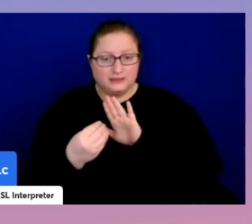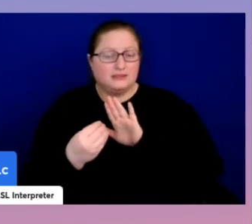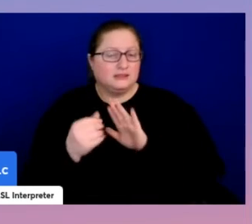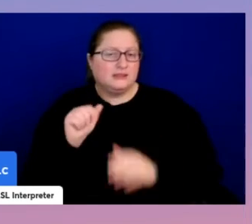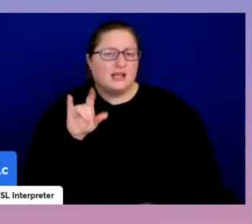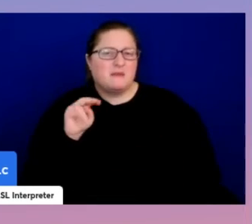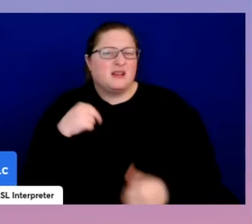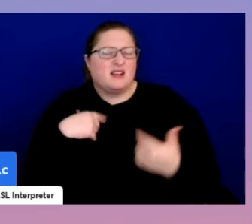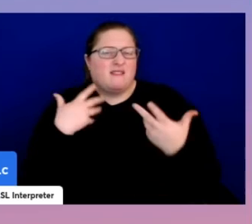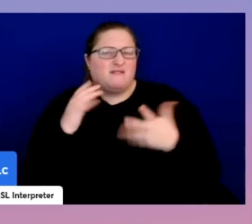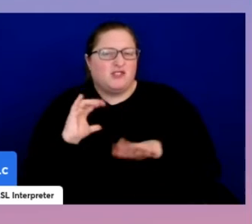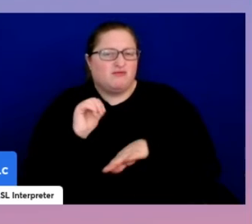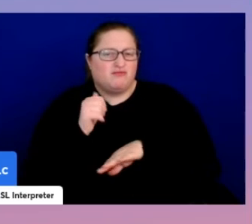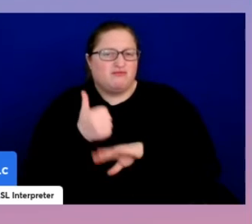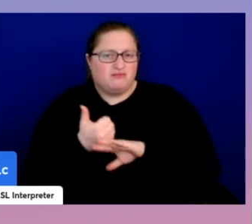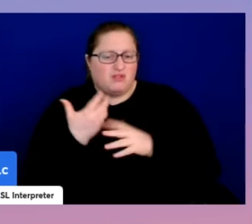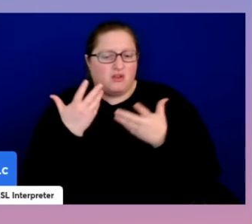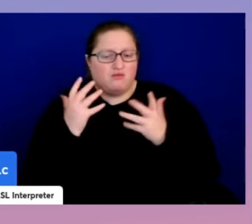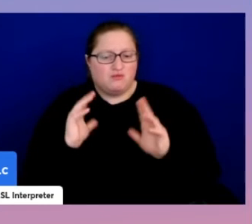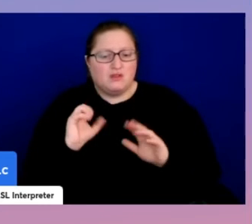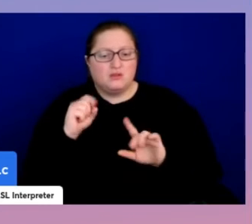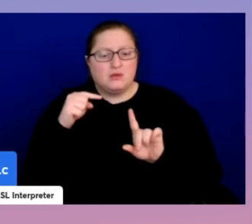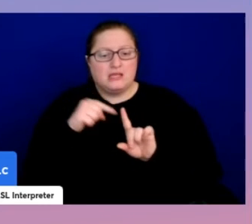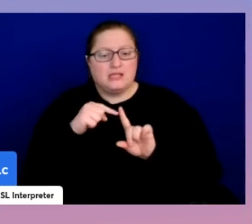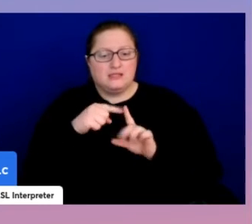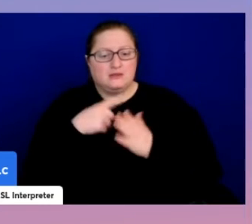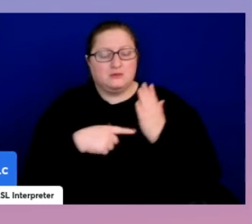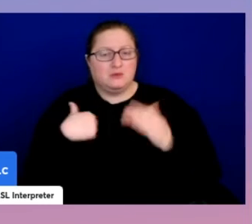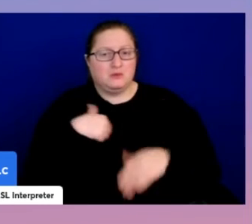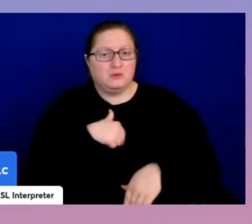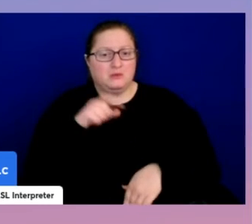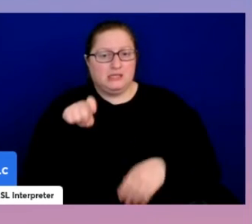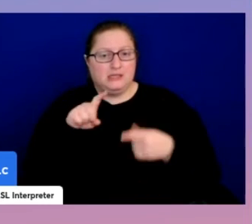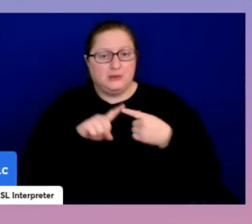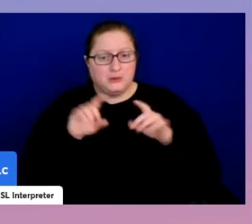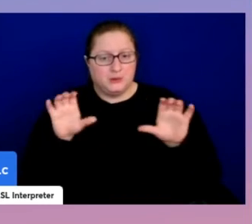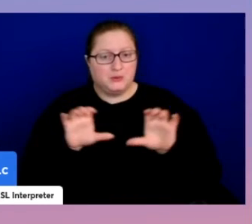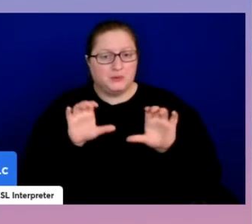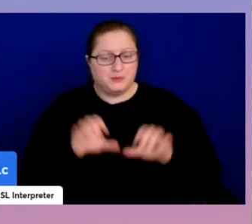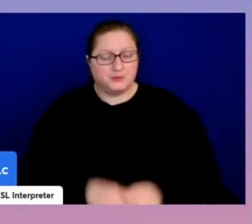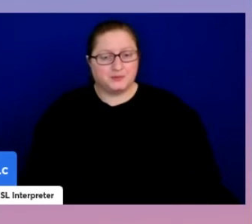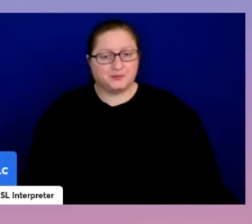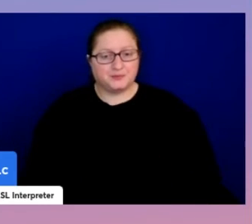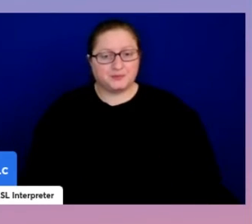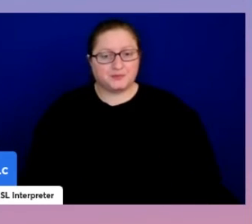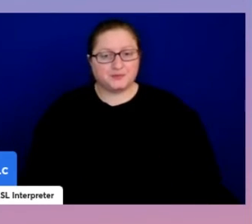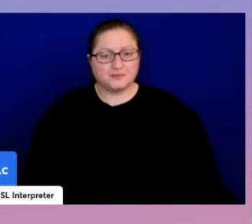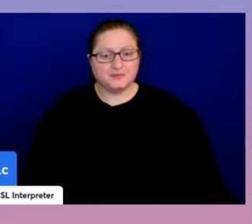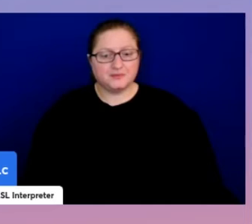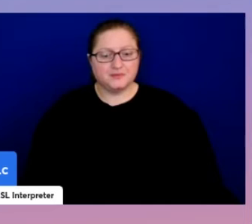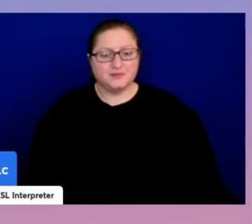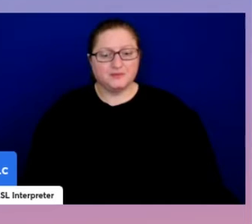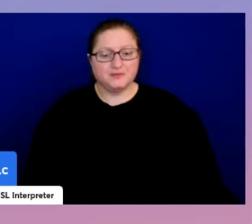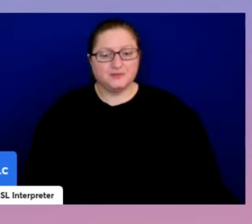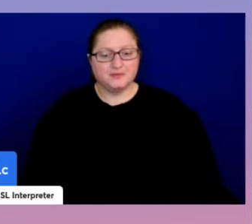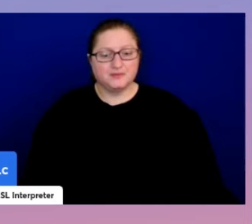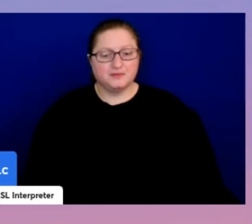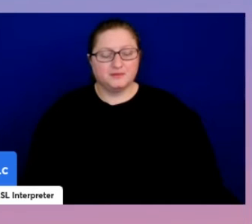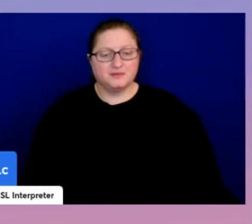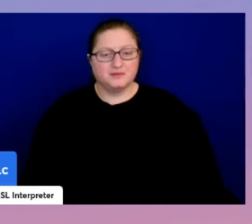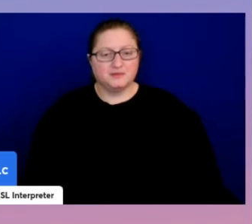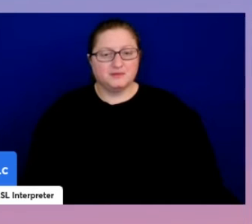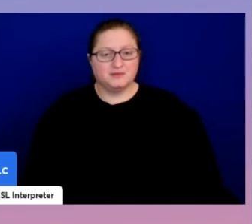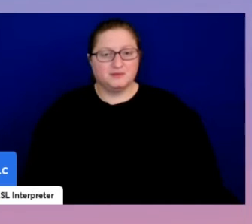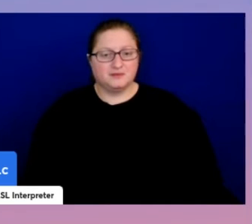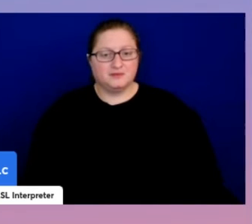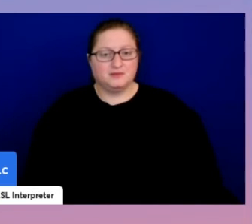already. So this is what we need to do. Okay, yeah, and we can